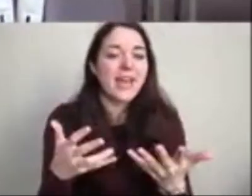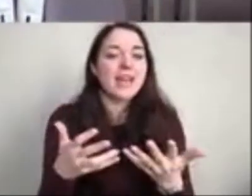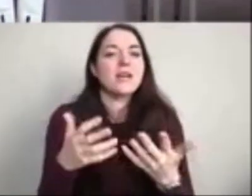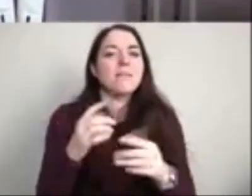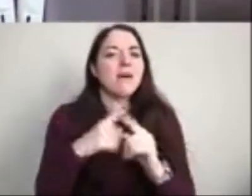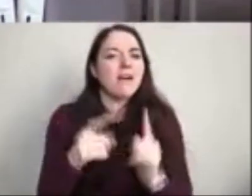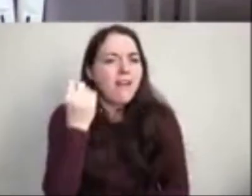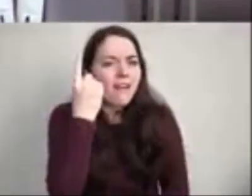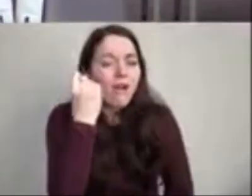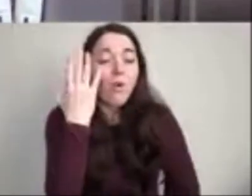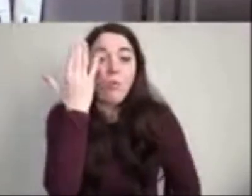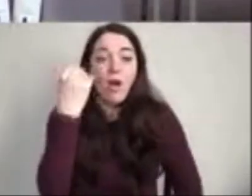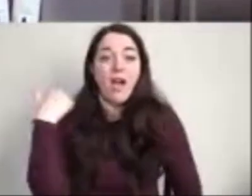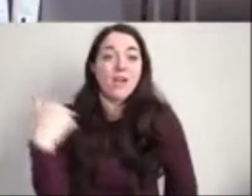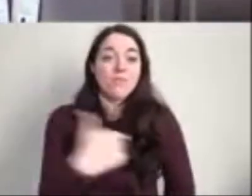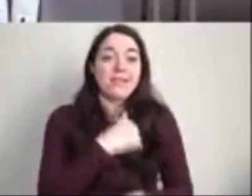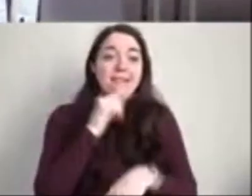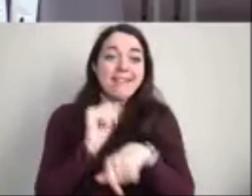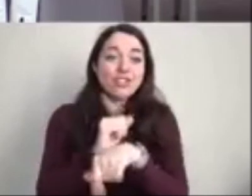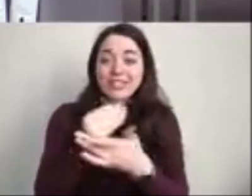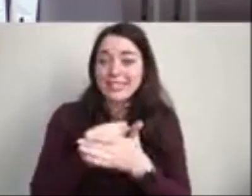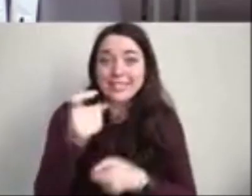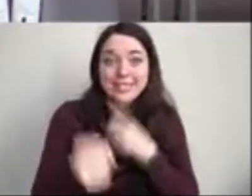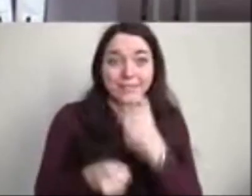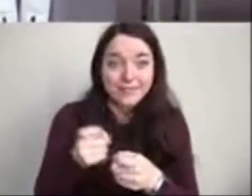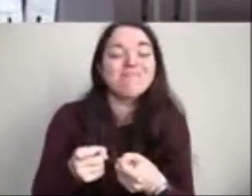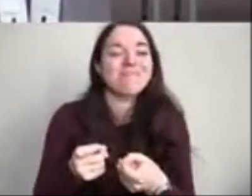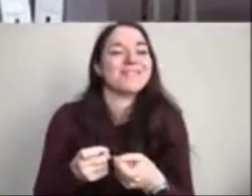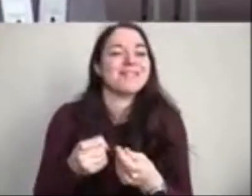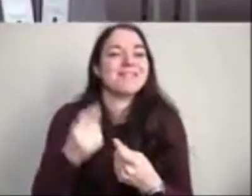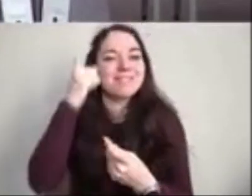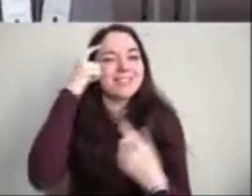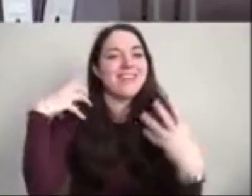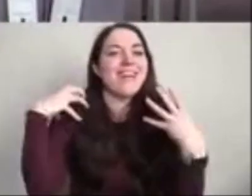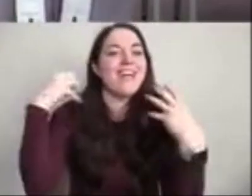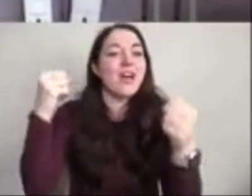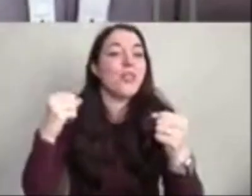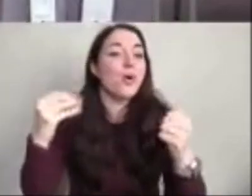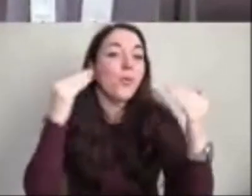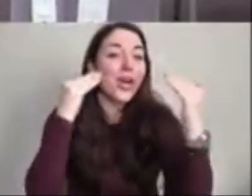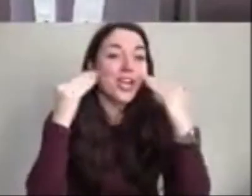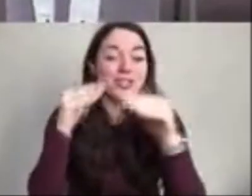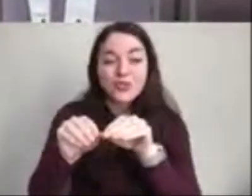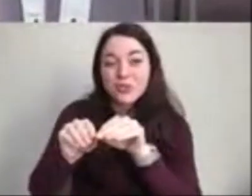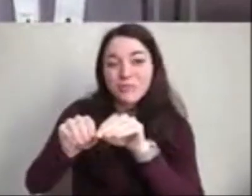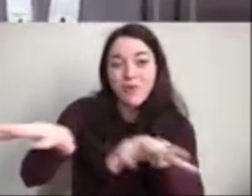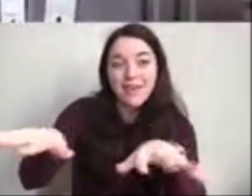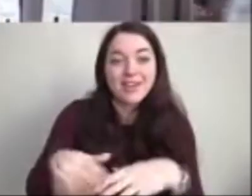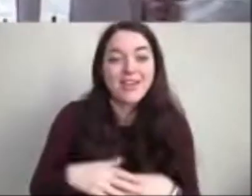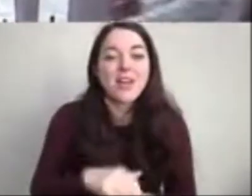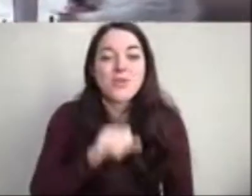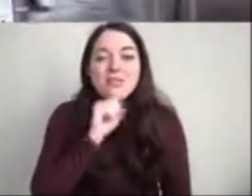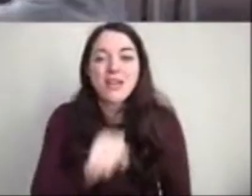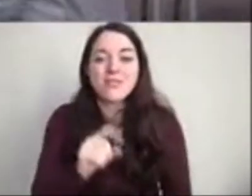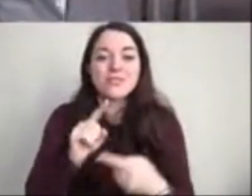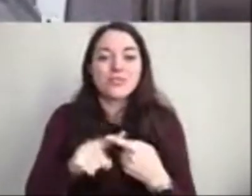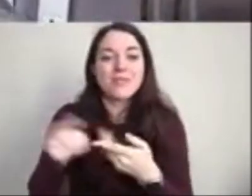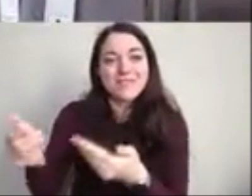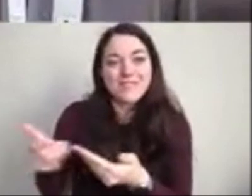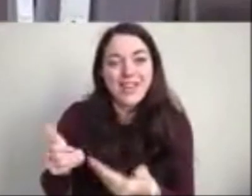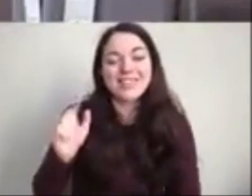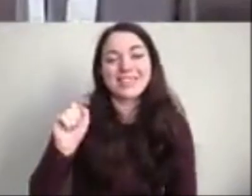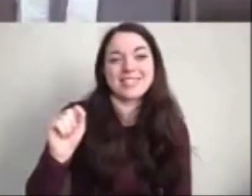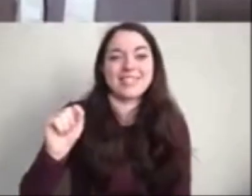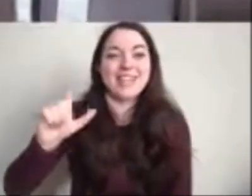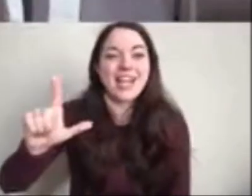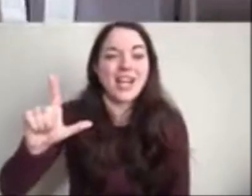bring mental health awareness this month. And so I want to invite T.L. Green, a member of our community, to come forward and share